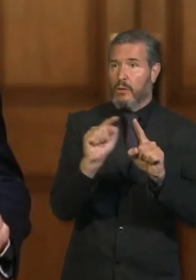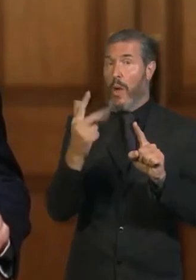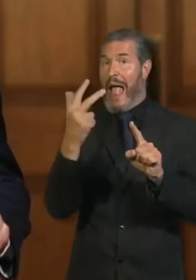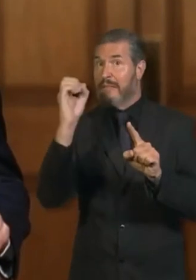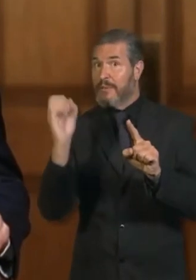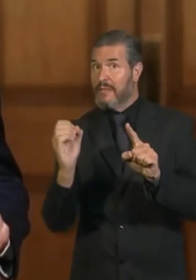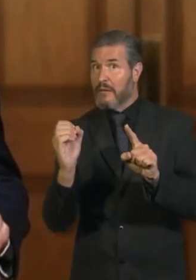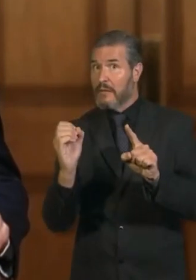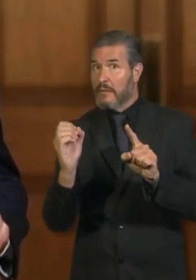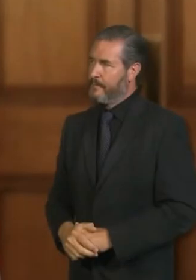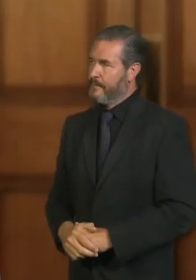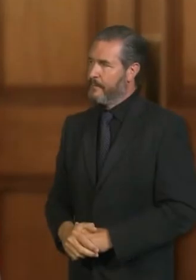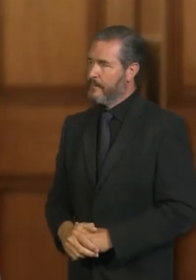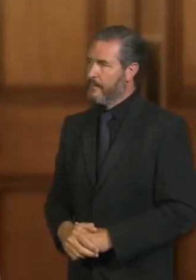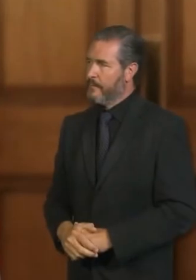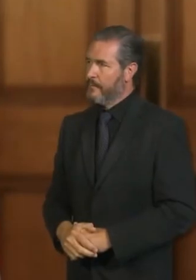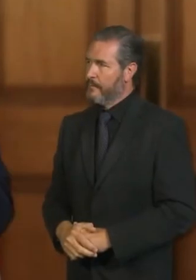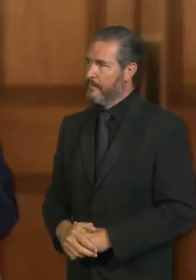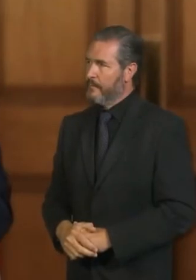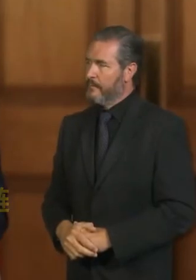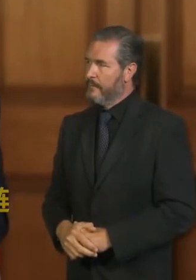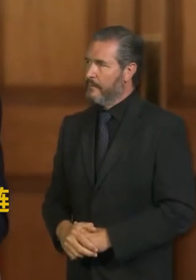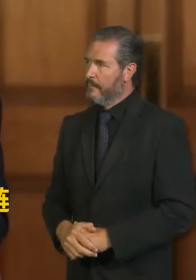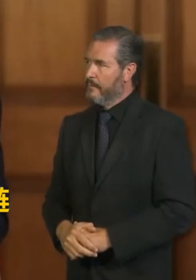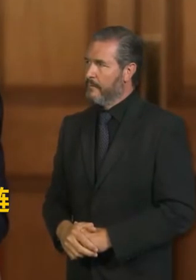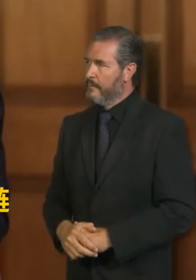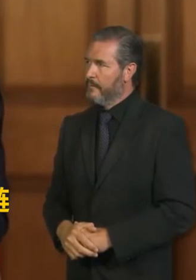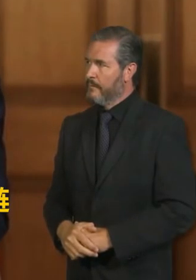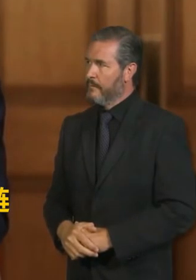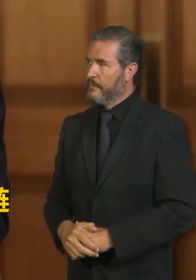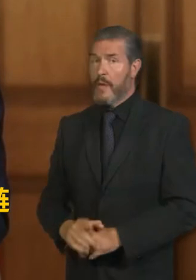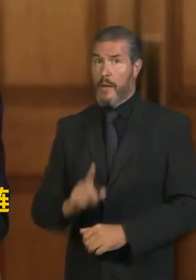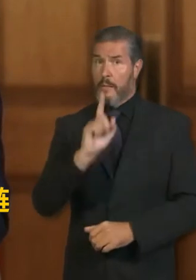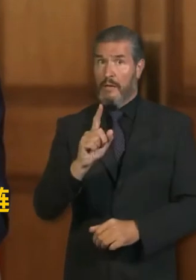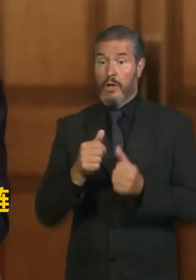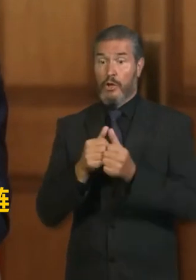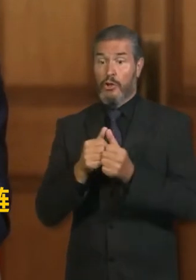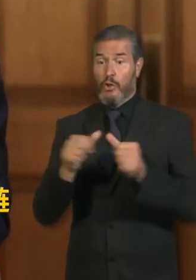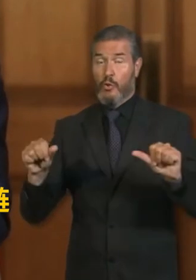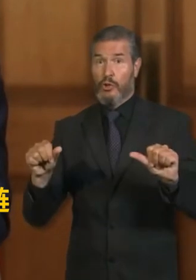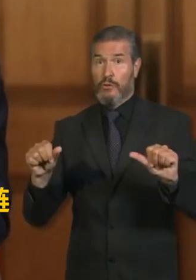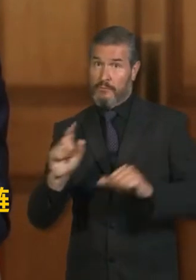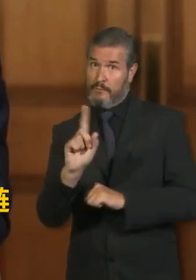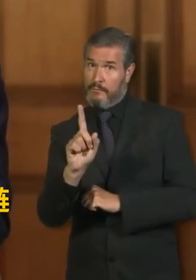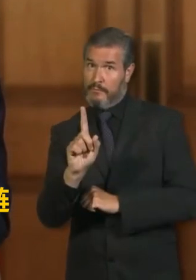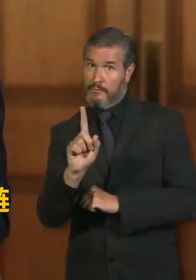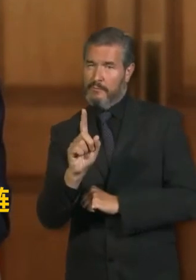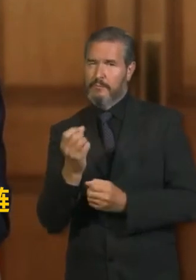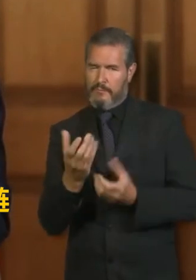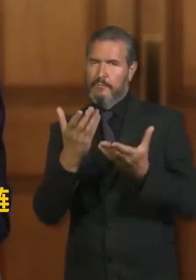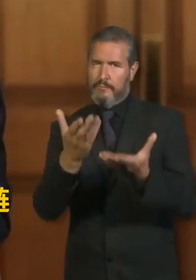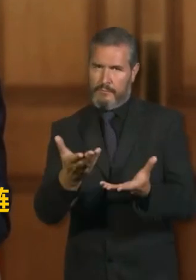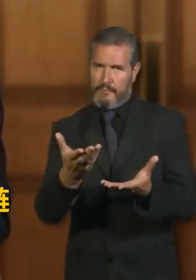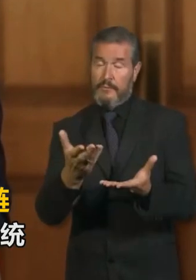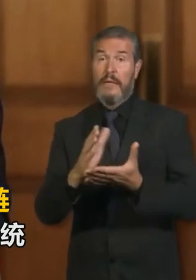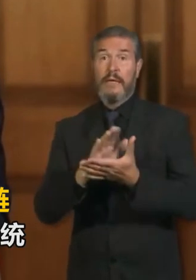don't have symptoms. But there is a solution to the problem that that raises, which is that the more people who do